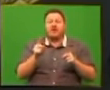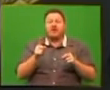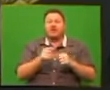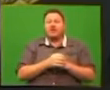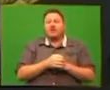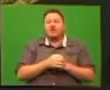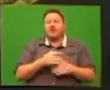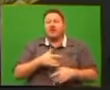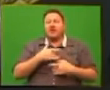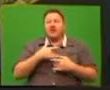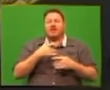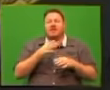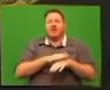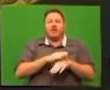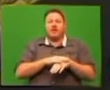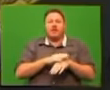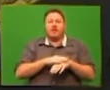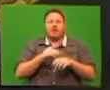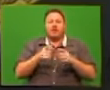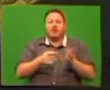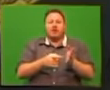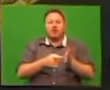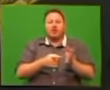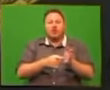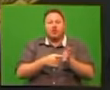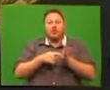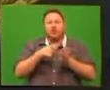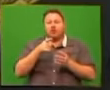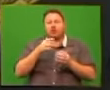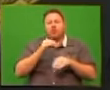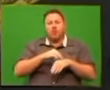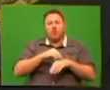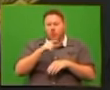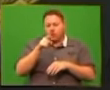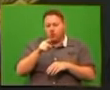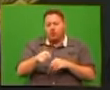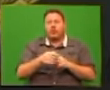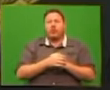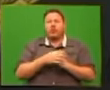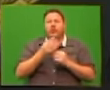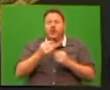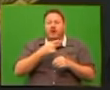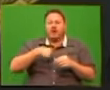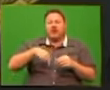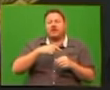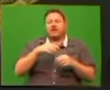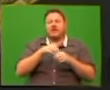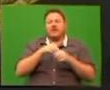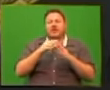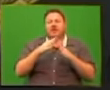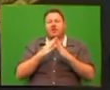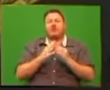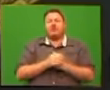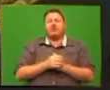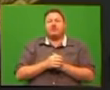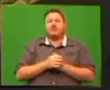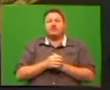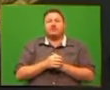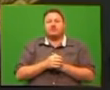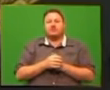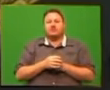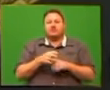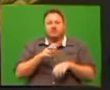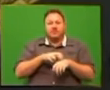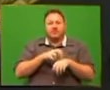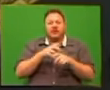live in a time that demands more of you and demands more of us in this House. We need a